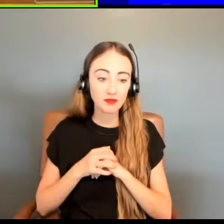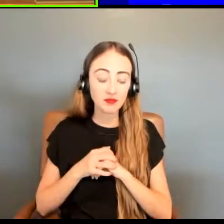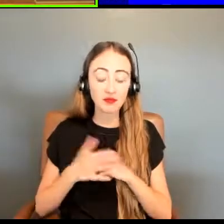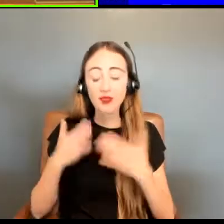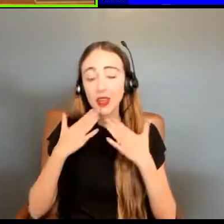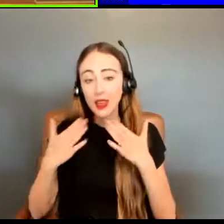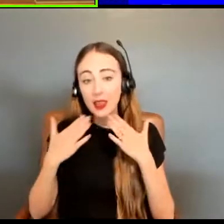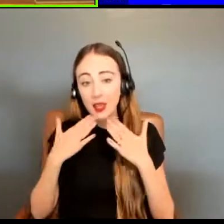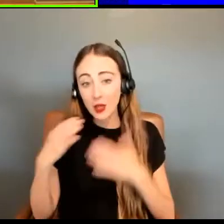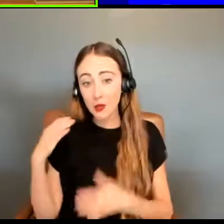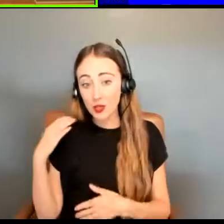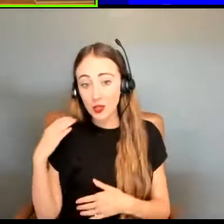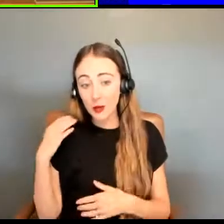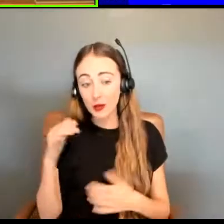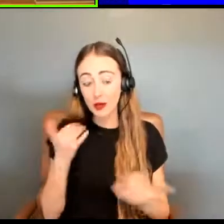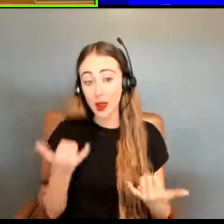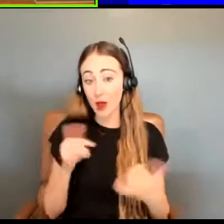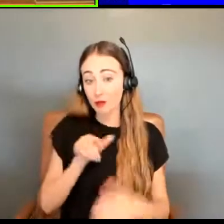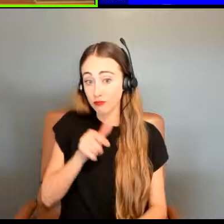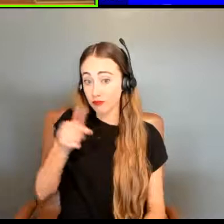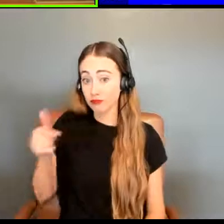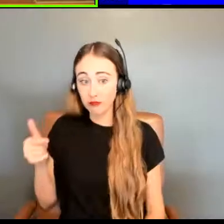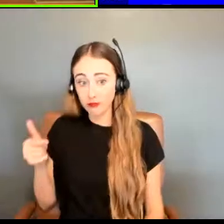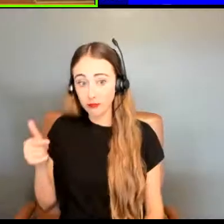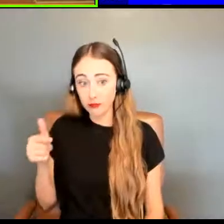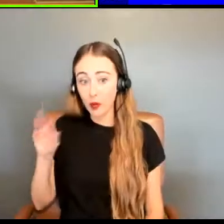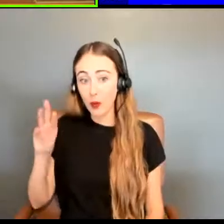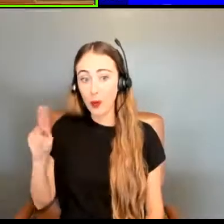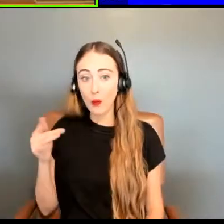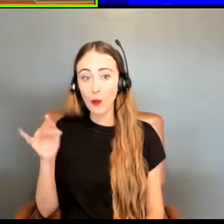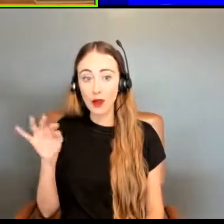Mr. Chairman, and now turn to my colleague, Councilmember White.